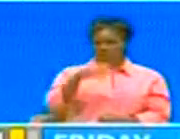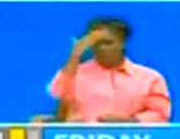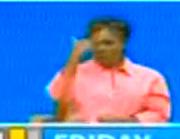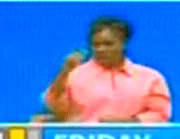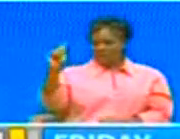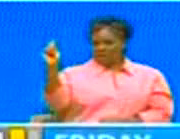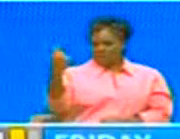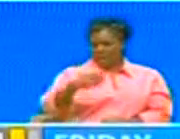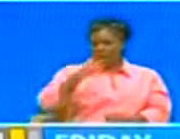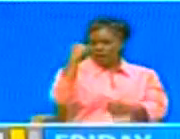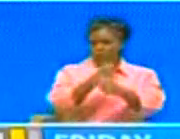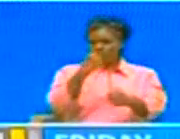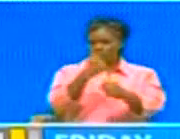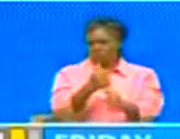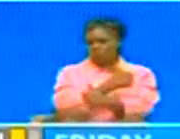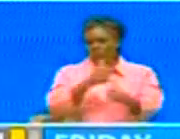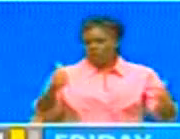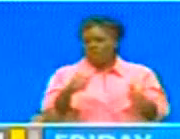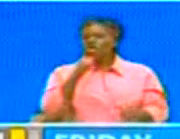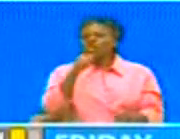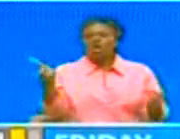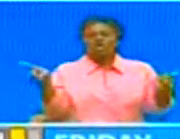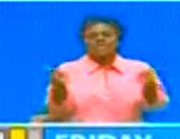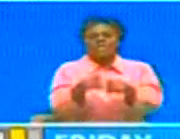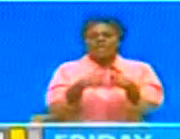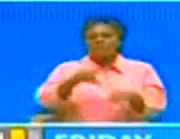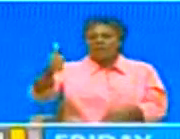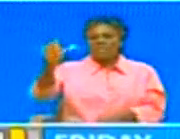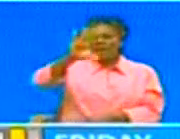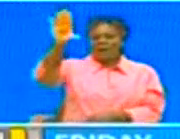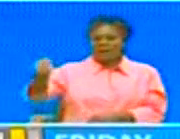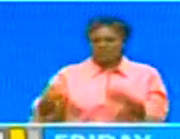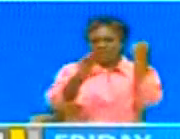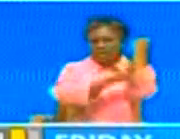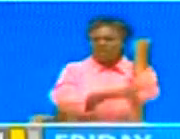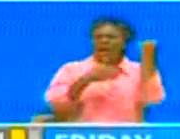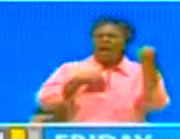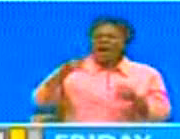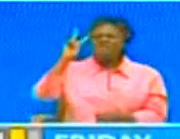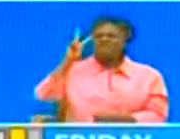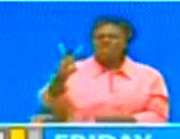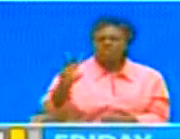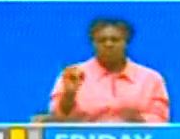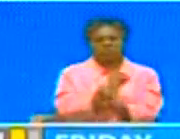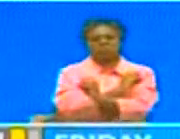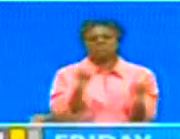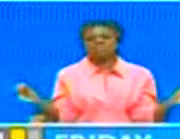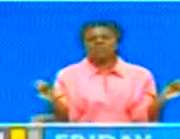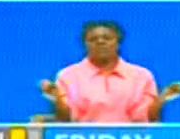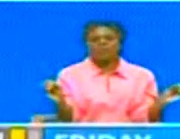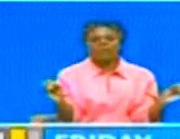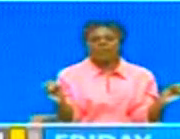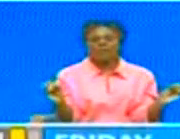Kenya should do very well. Unlike many countries in Africa who do not have any direction where they are going.